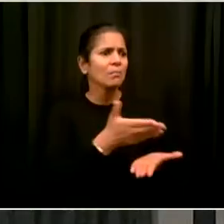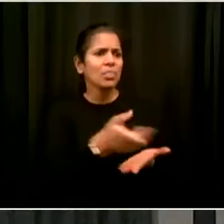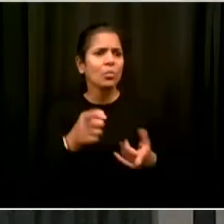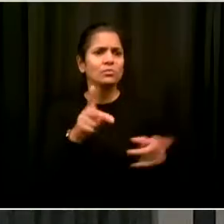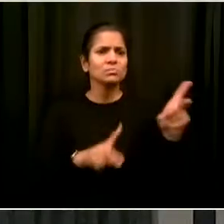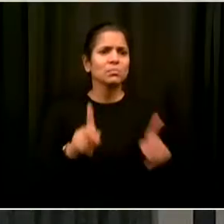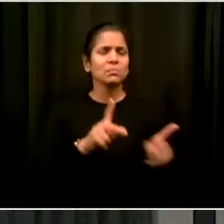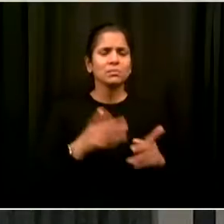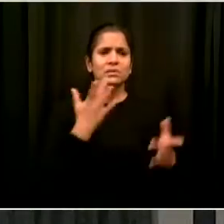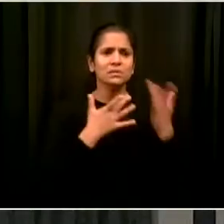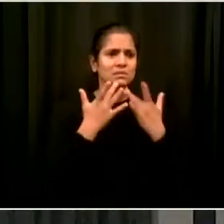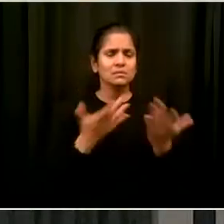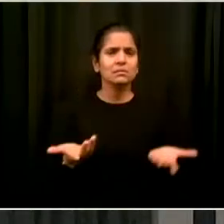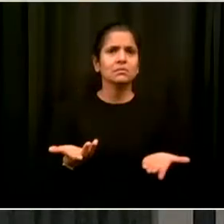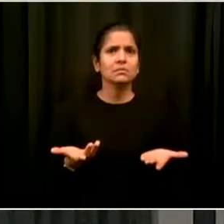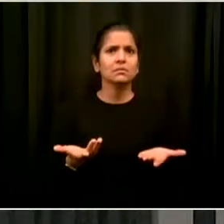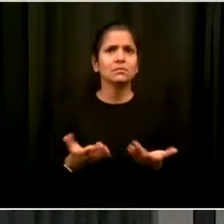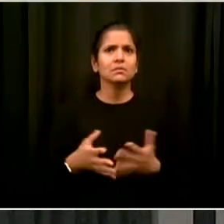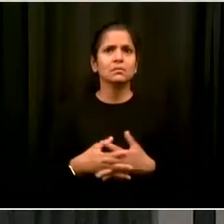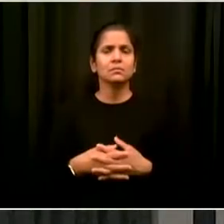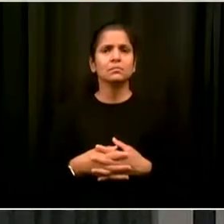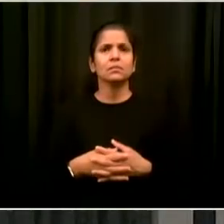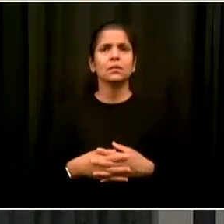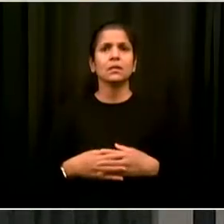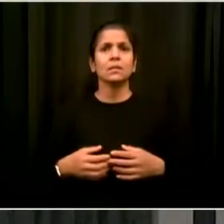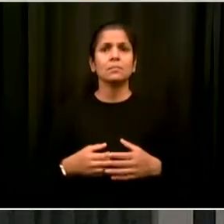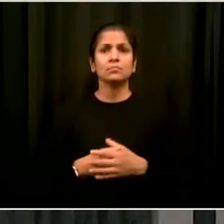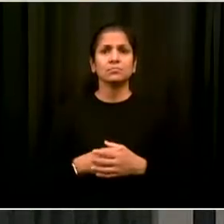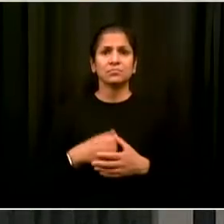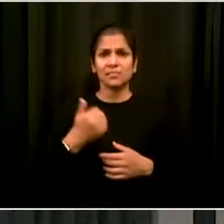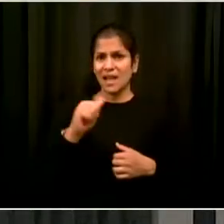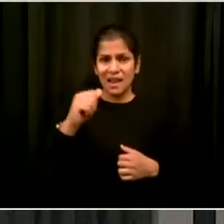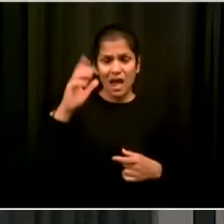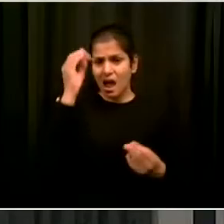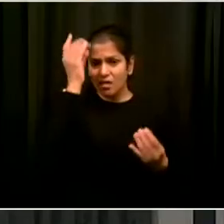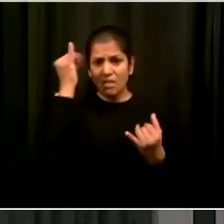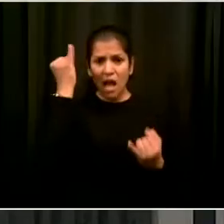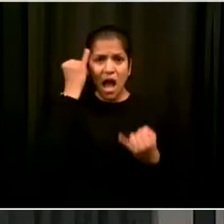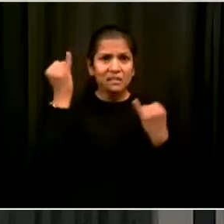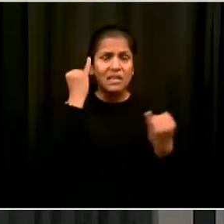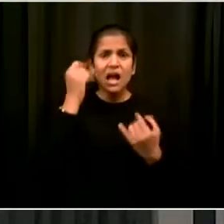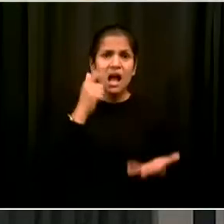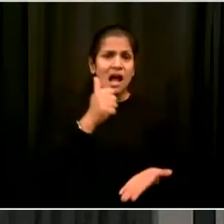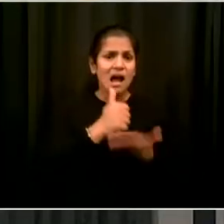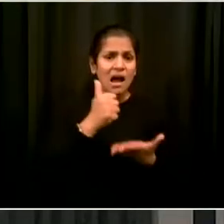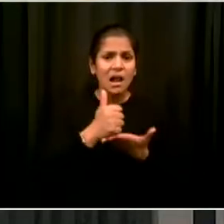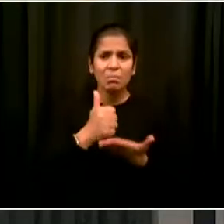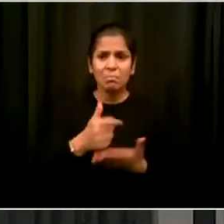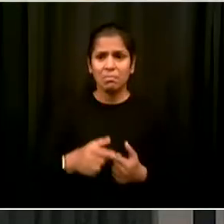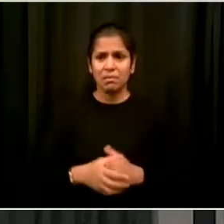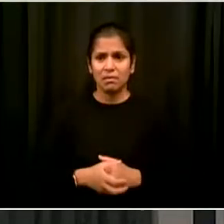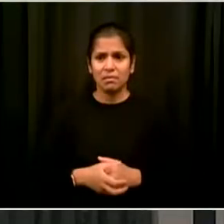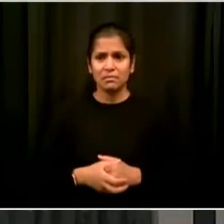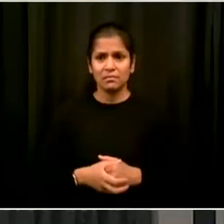you are thinking about? The people who are unable to pay the rent, or the people who are